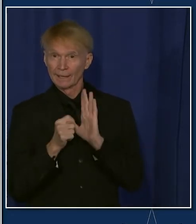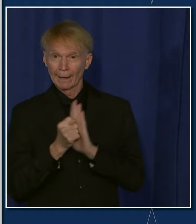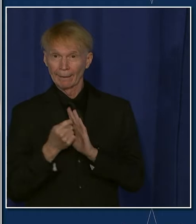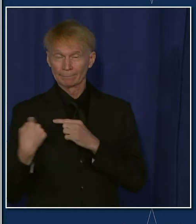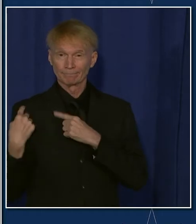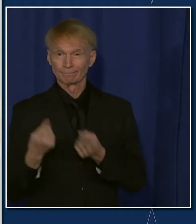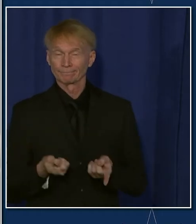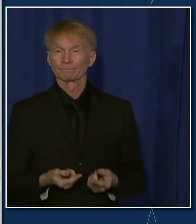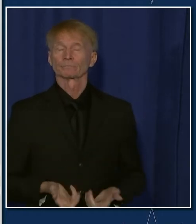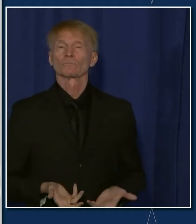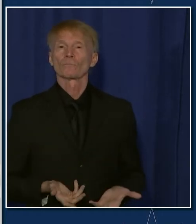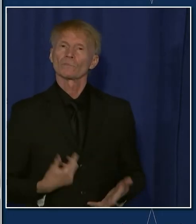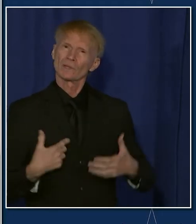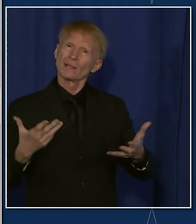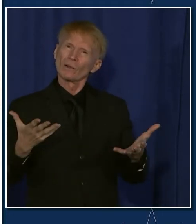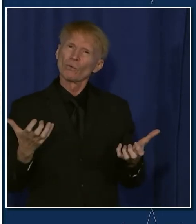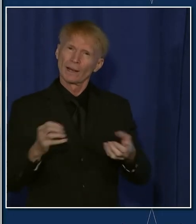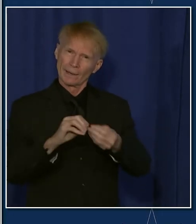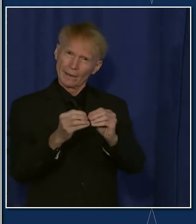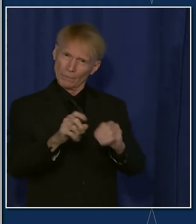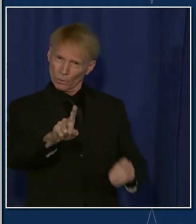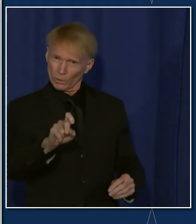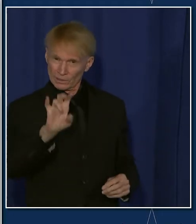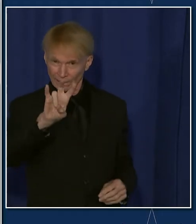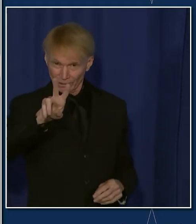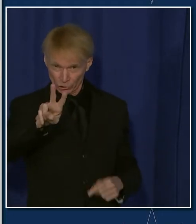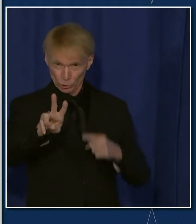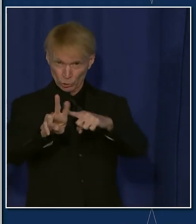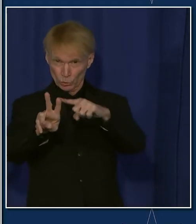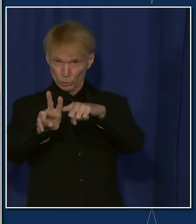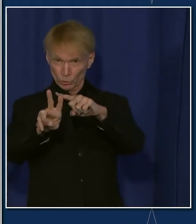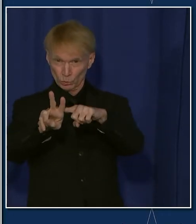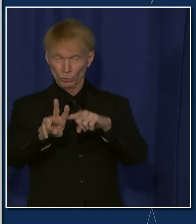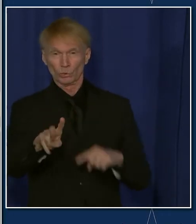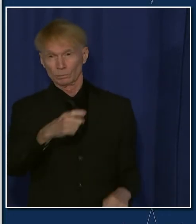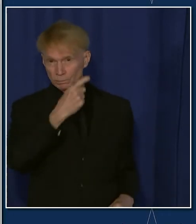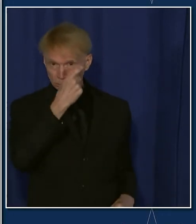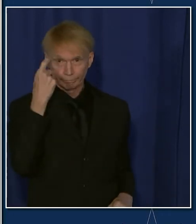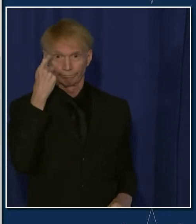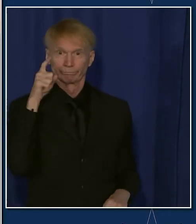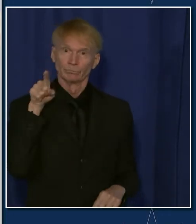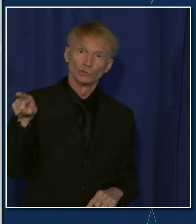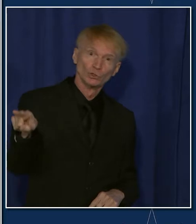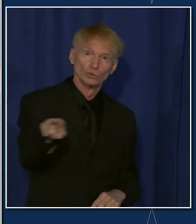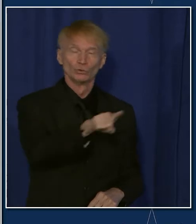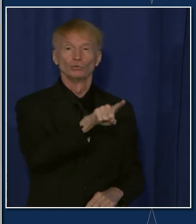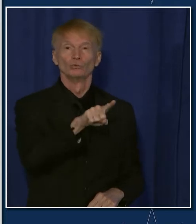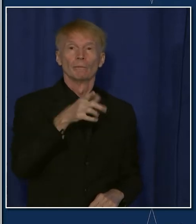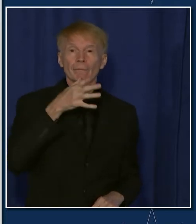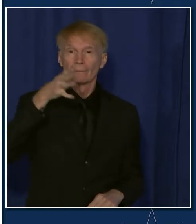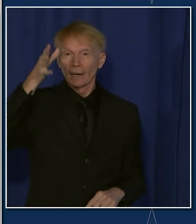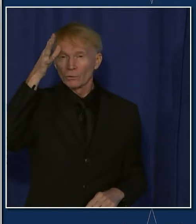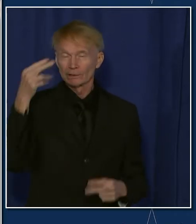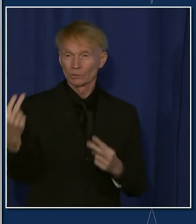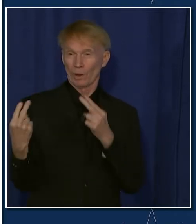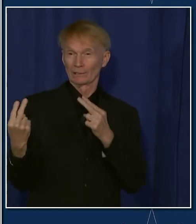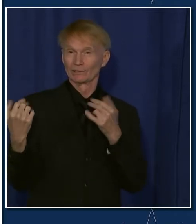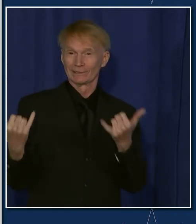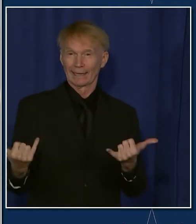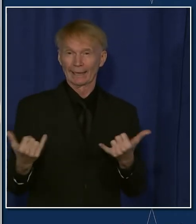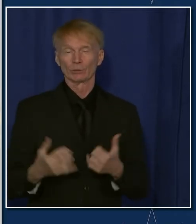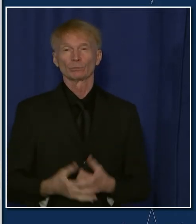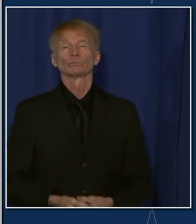I want that number, 172, to sink in to every parent who's watching us